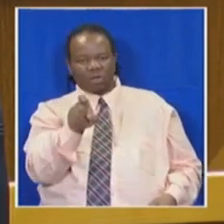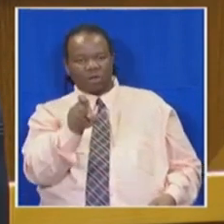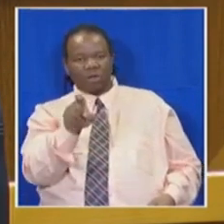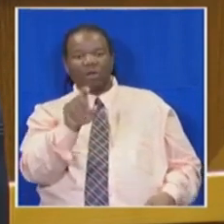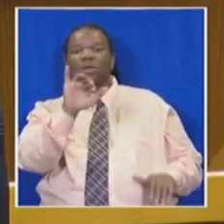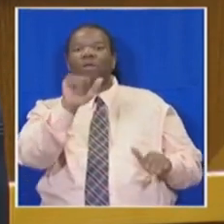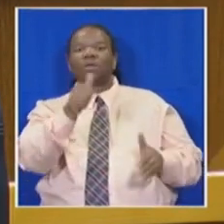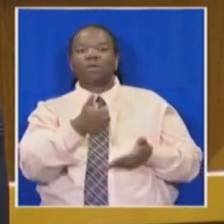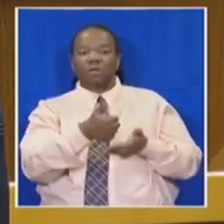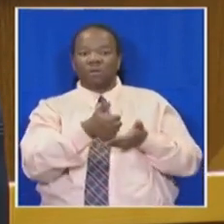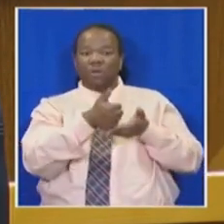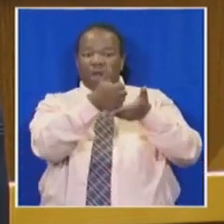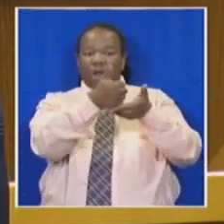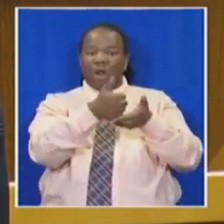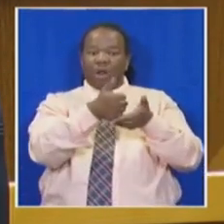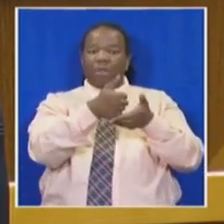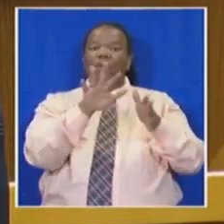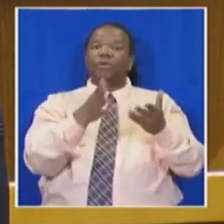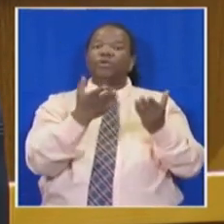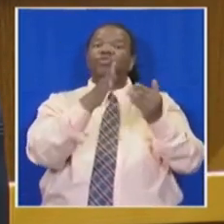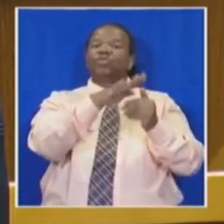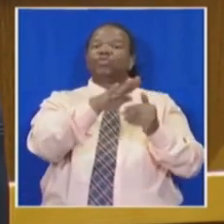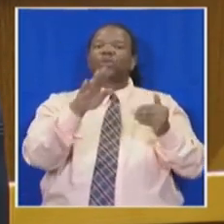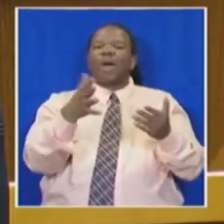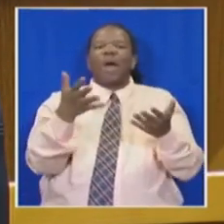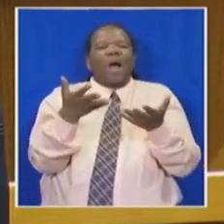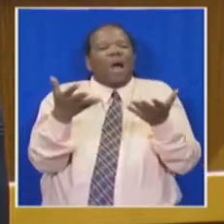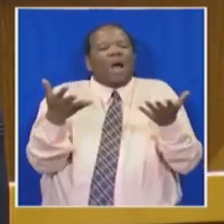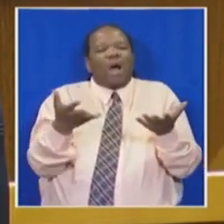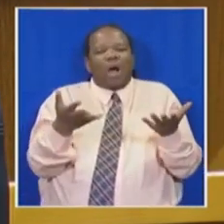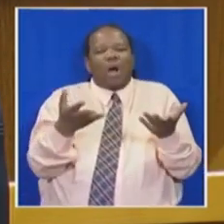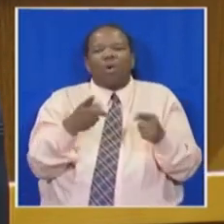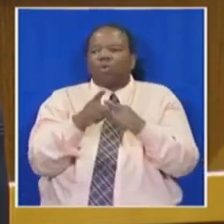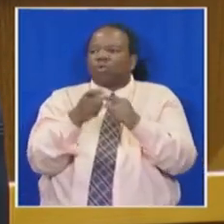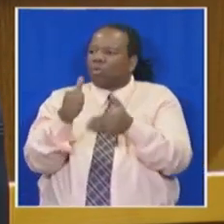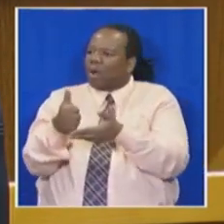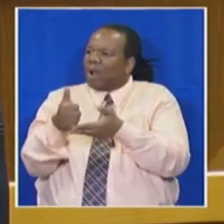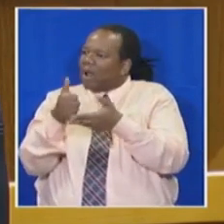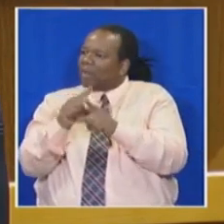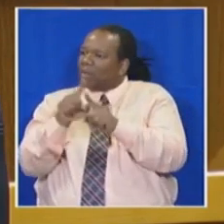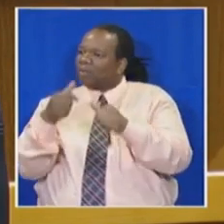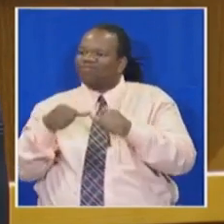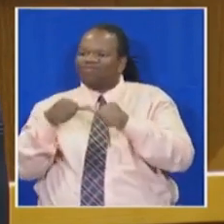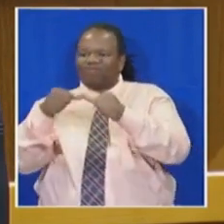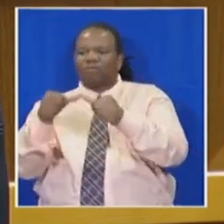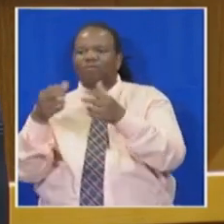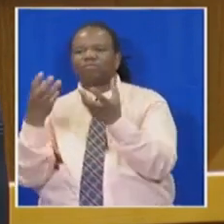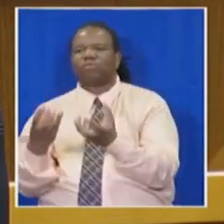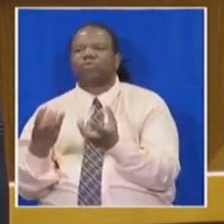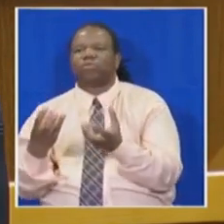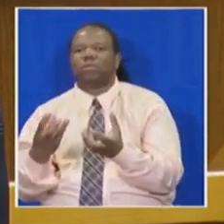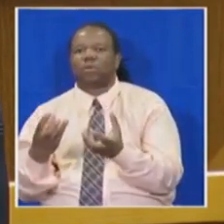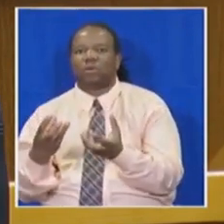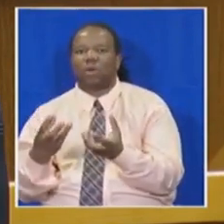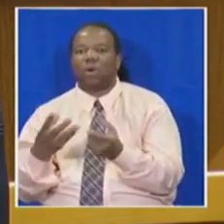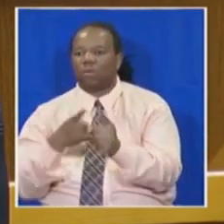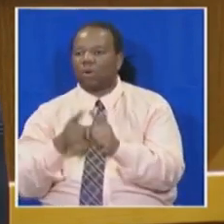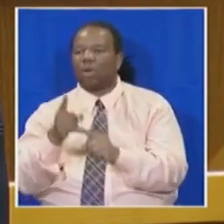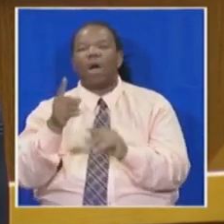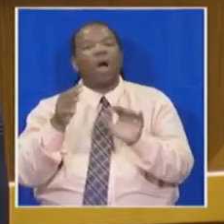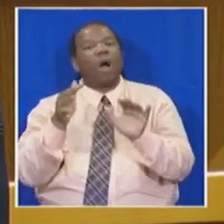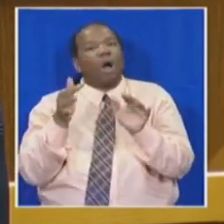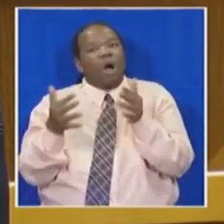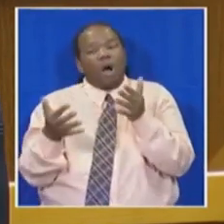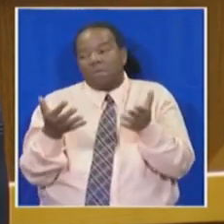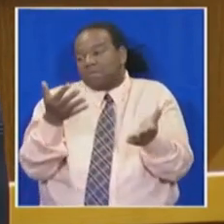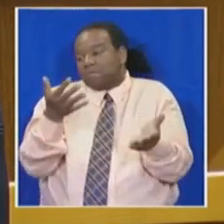get a job and step out of poverty and into our economy? But maybe, she thinks,